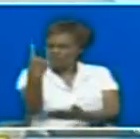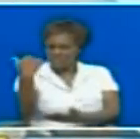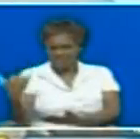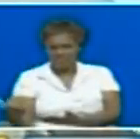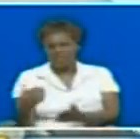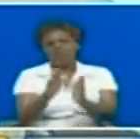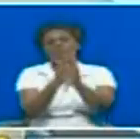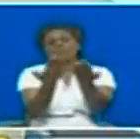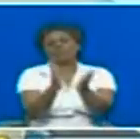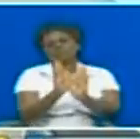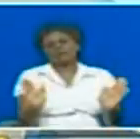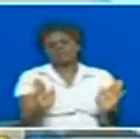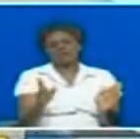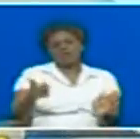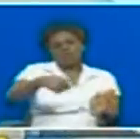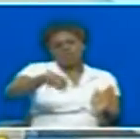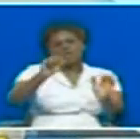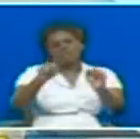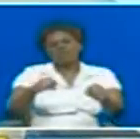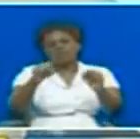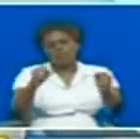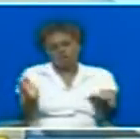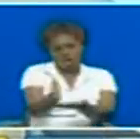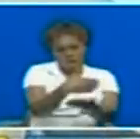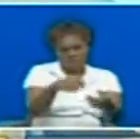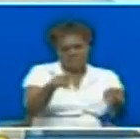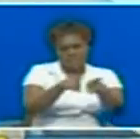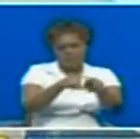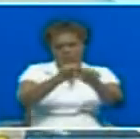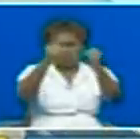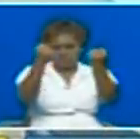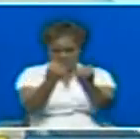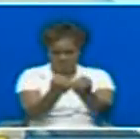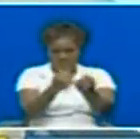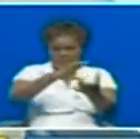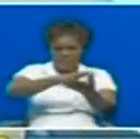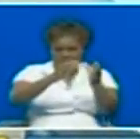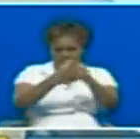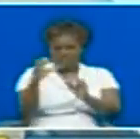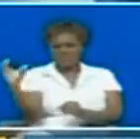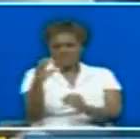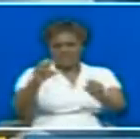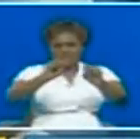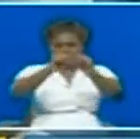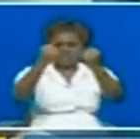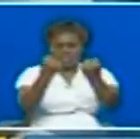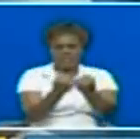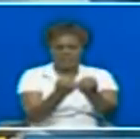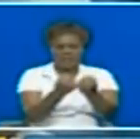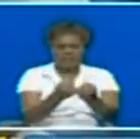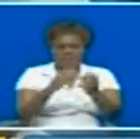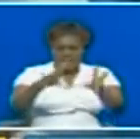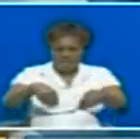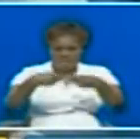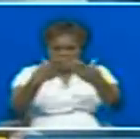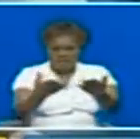buy books, so that we can all collectively as a society become a civilized society. We have given